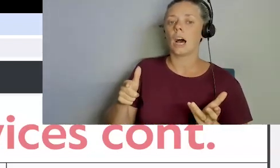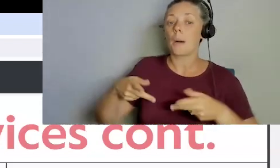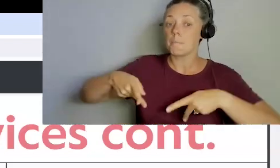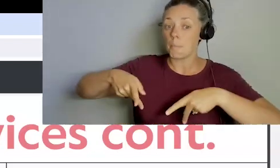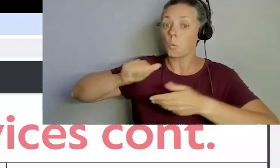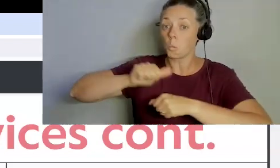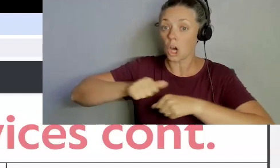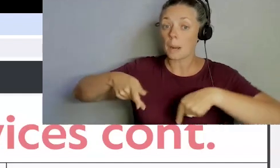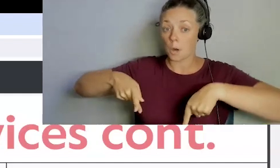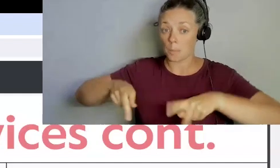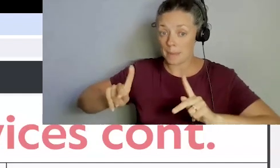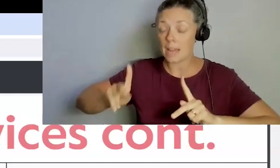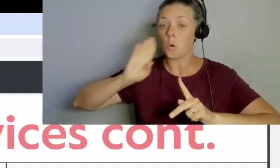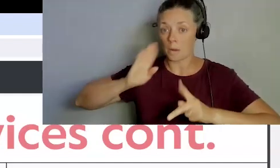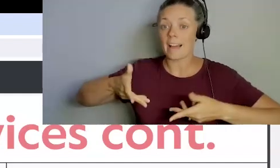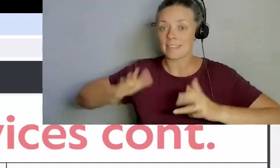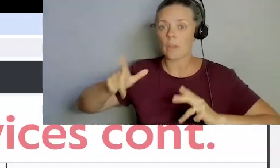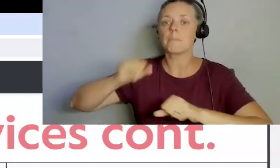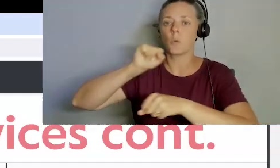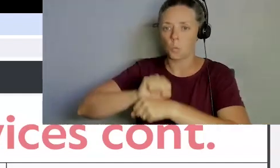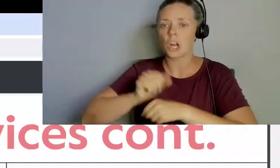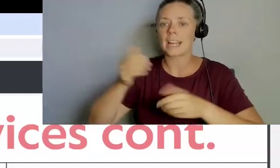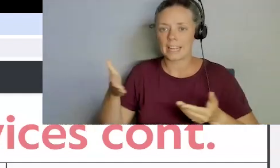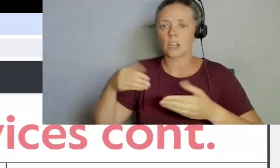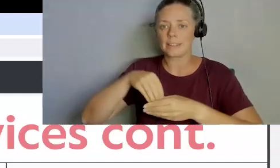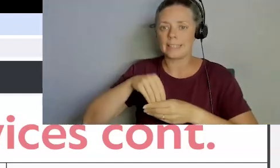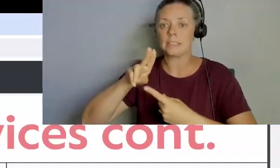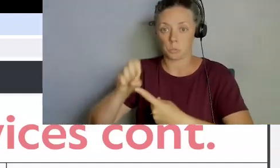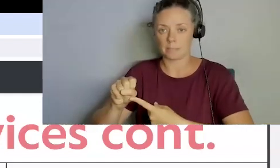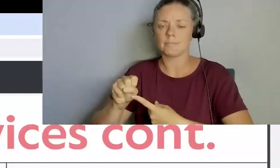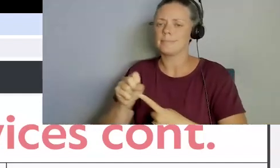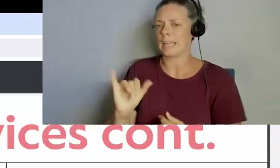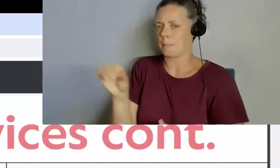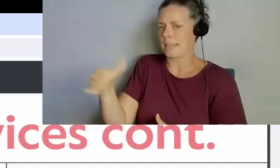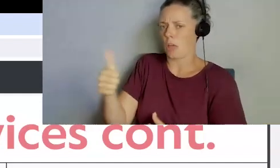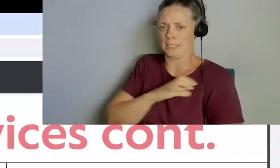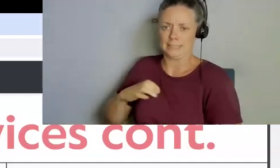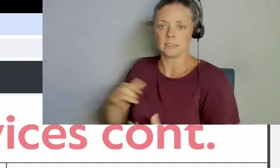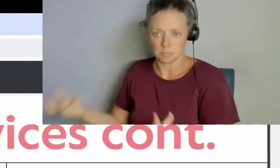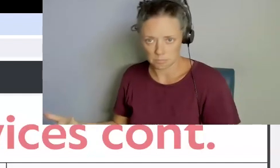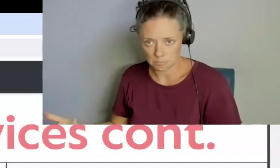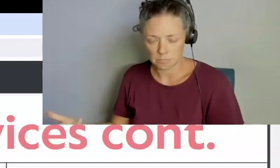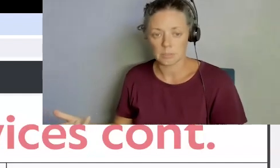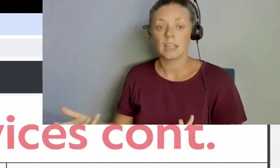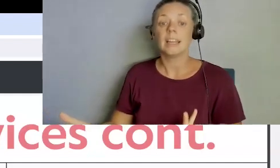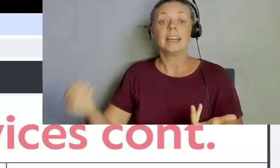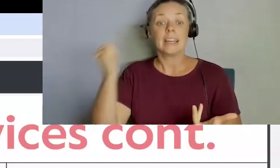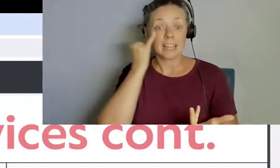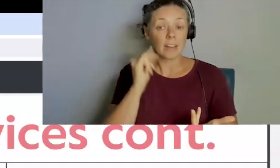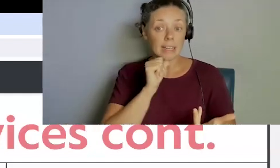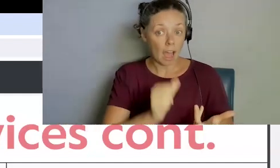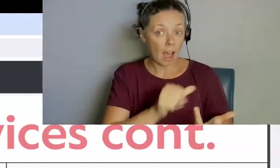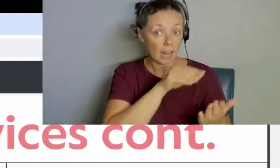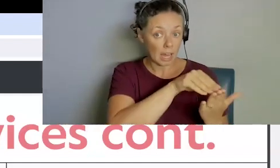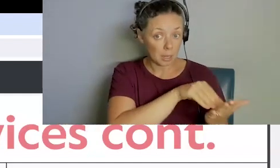work here in the States like anyone else, right? So it would allow certain undocumented immigrants to receive